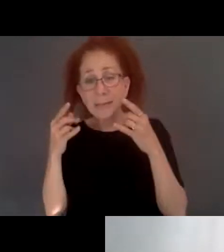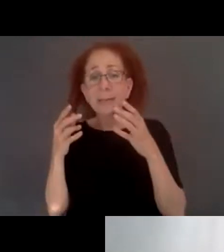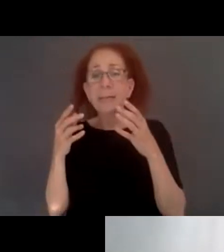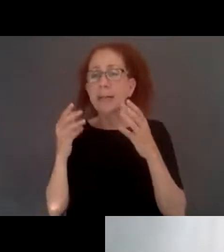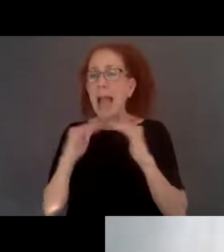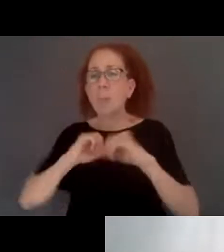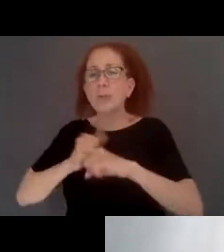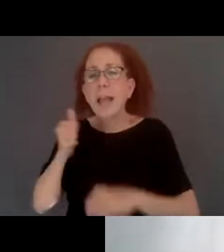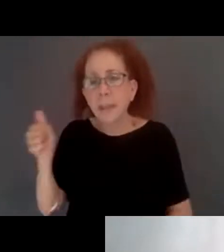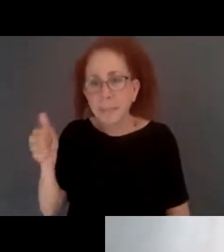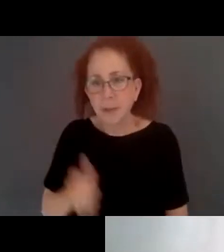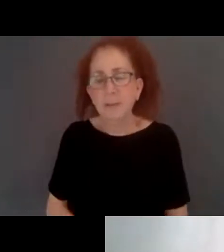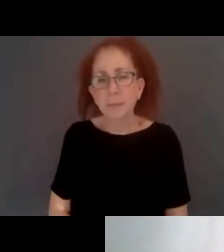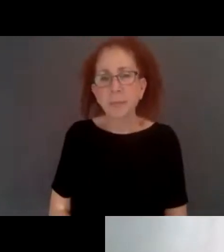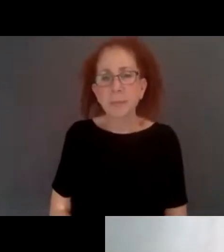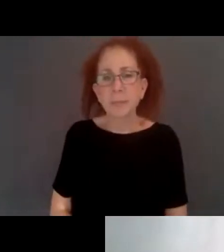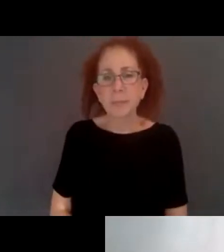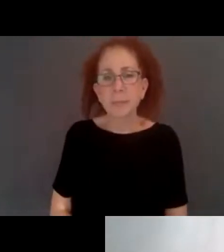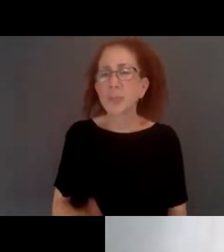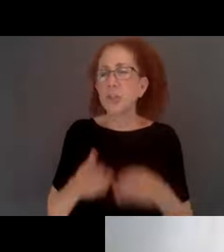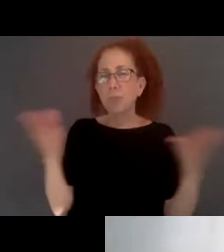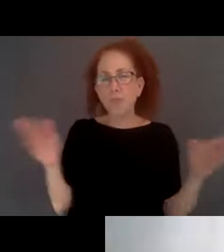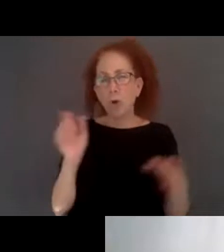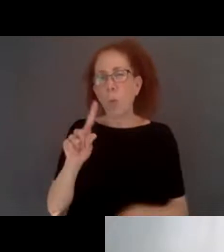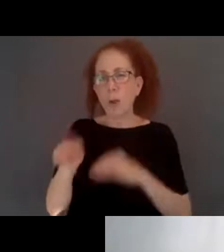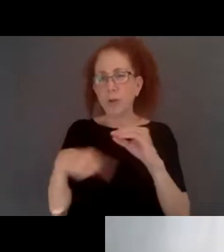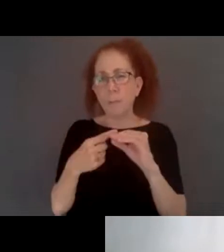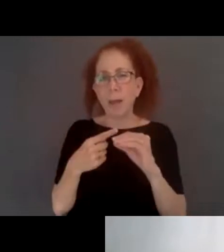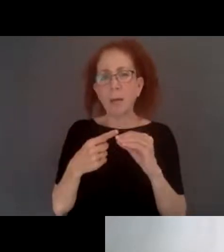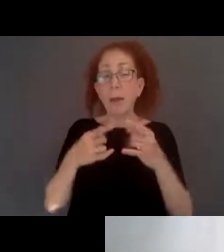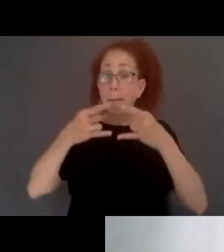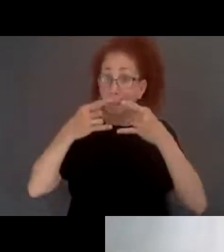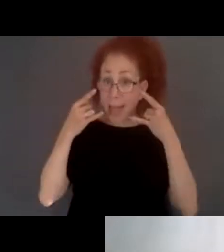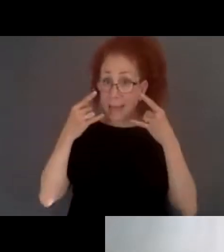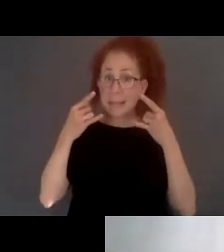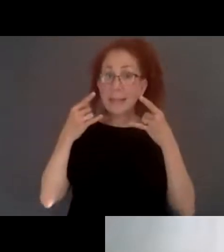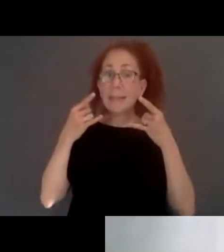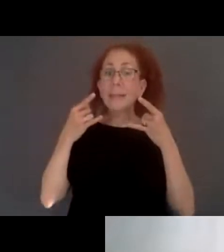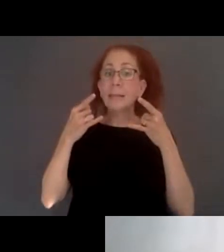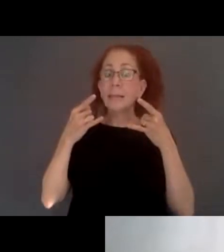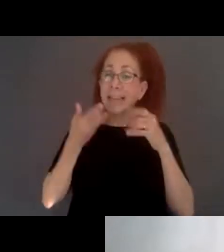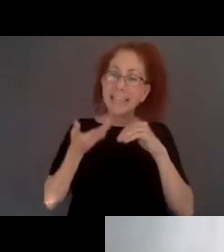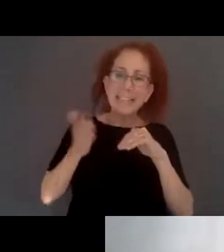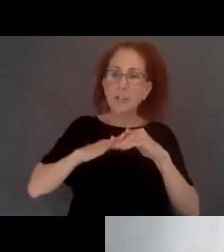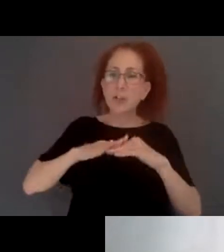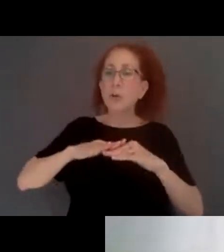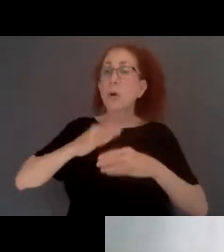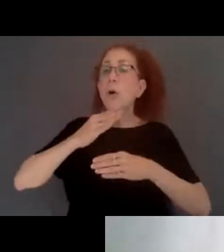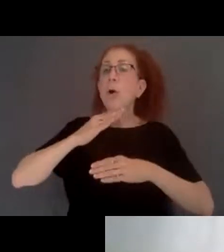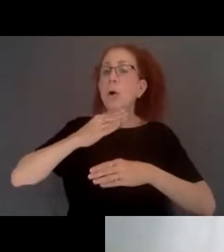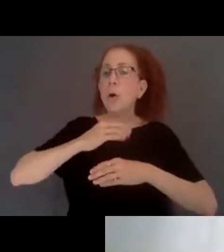protect themselves. But just a broader question of, does masking and the additional precautions still protect you?